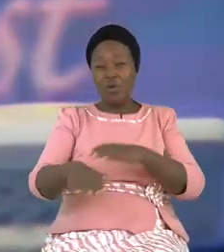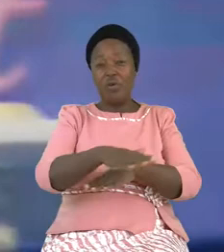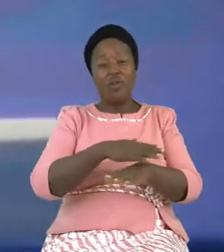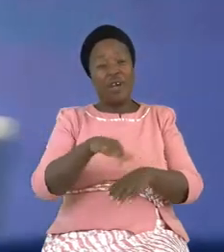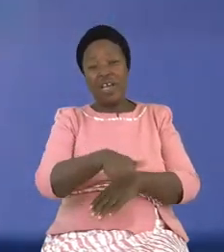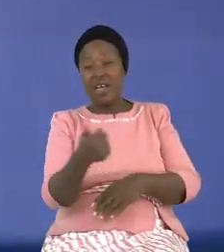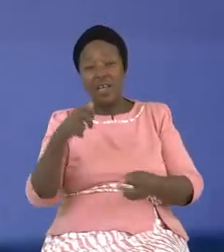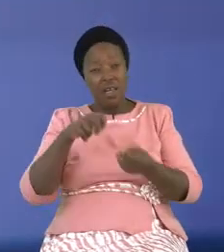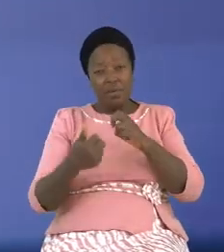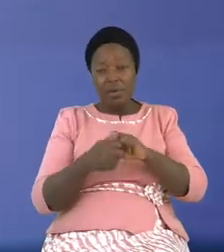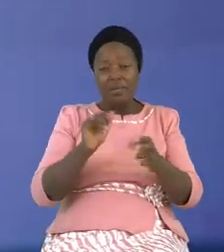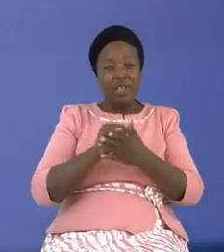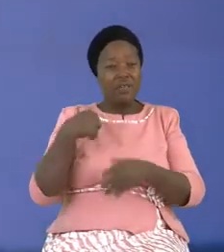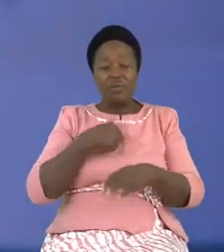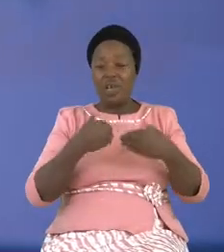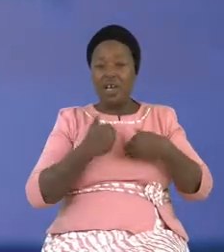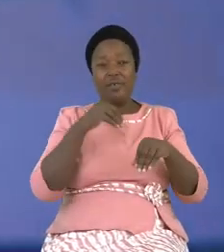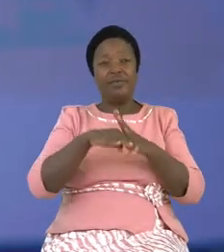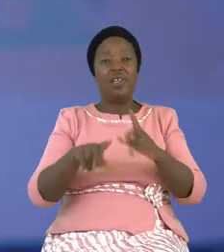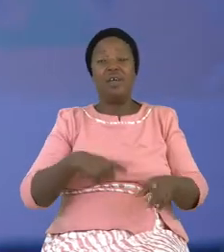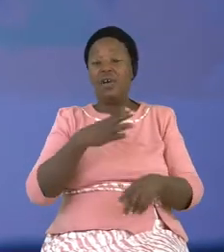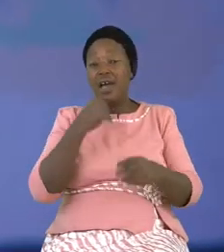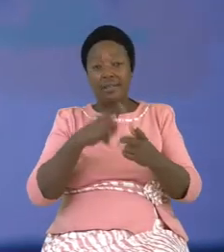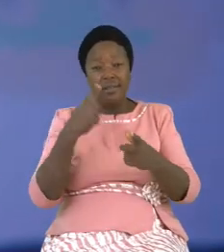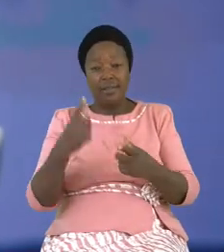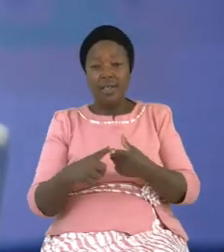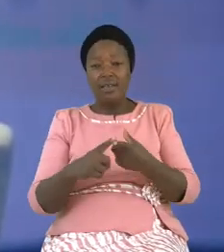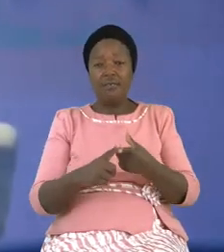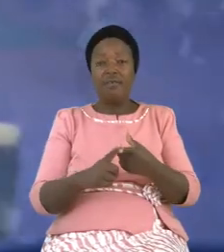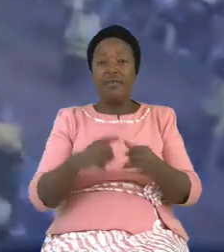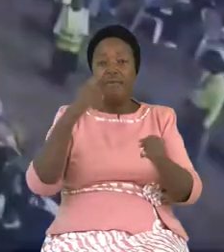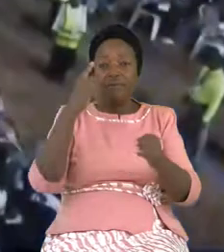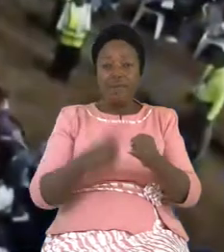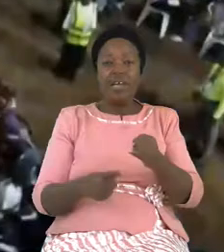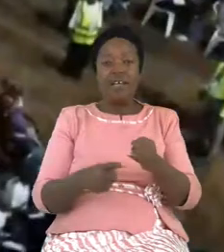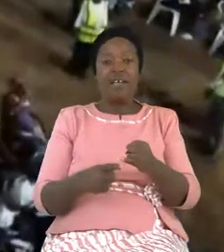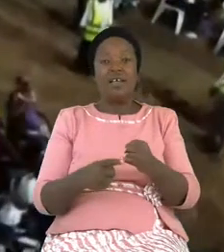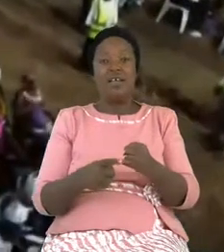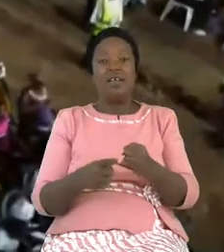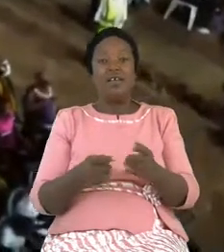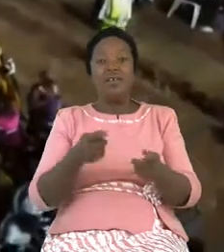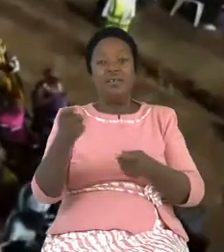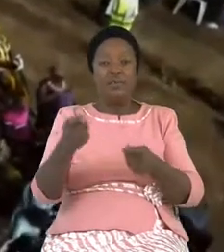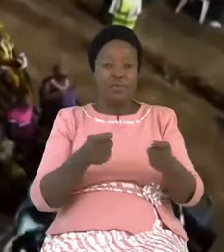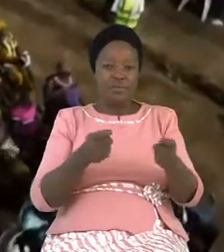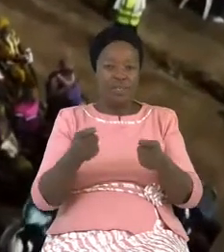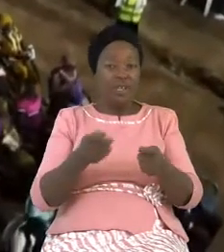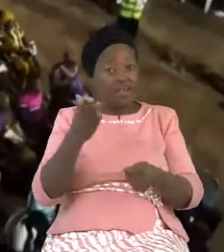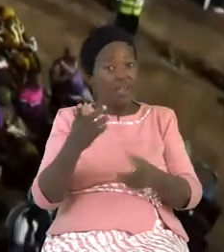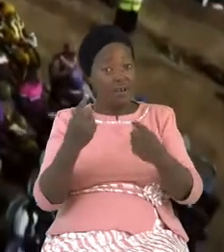we have in life. And then a final dominion. There comes a final